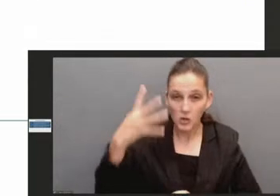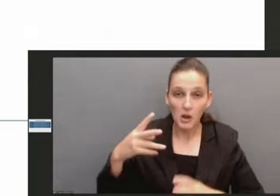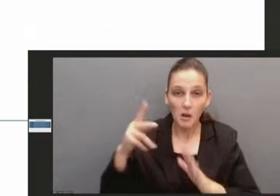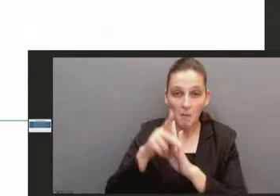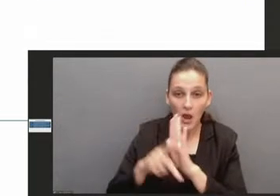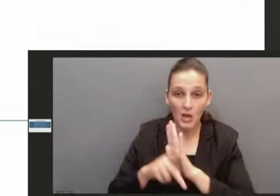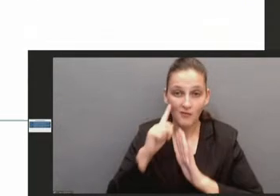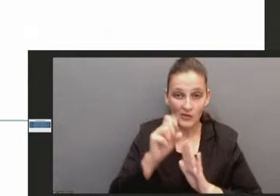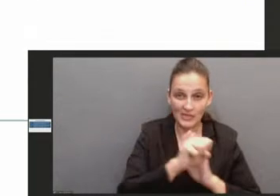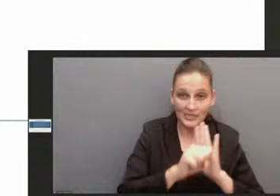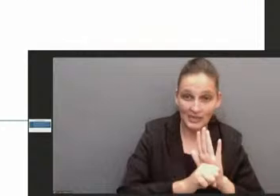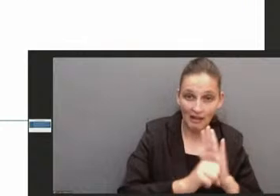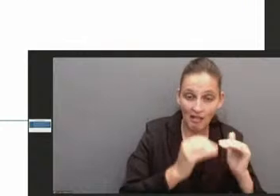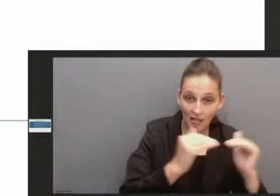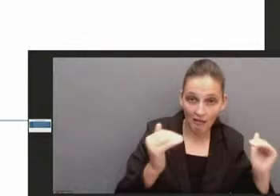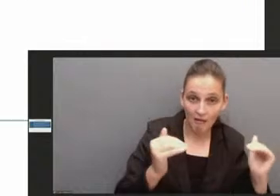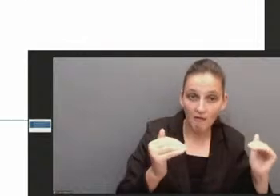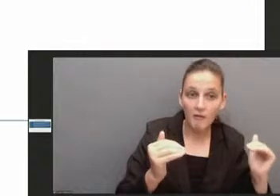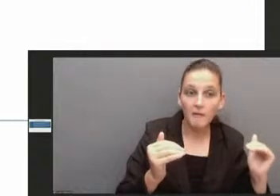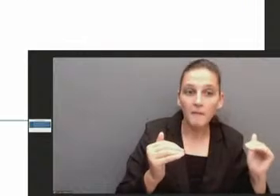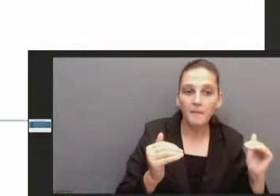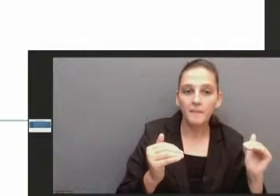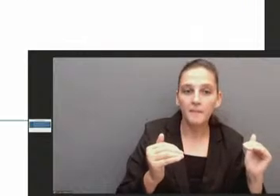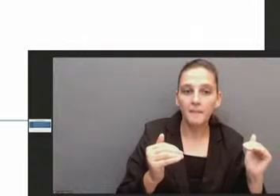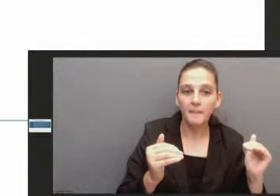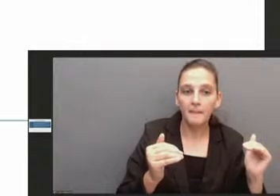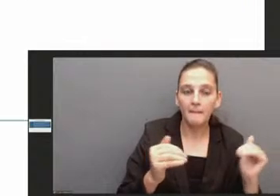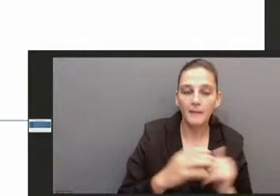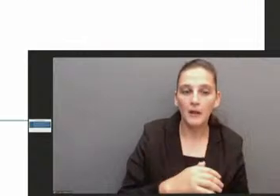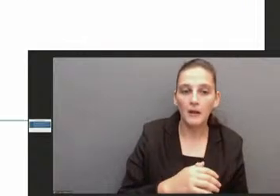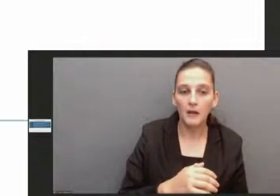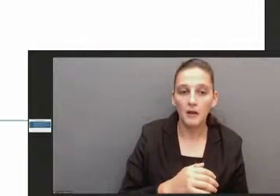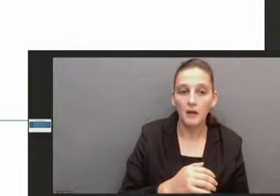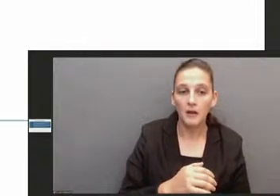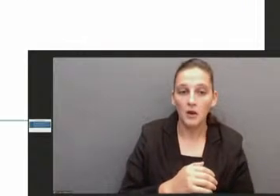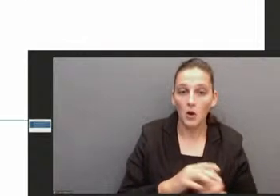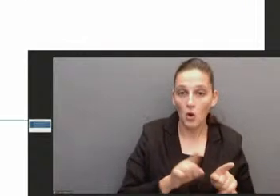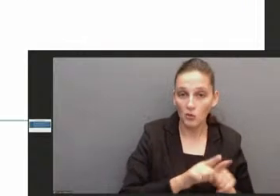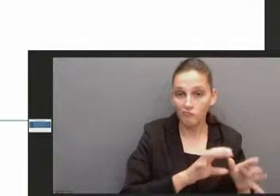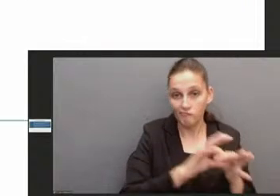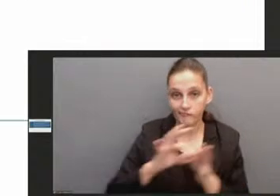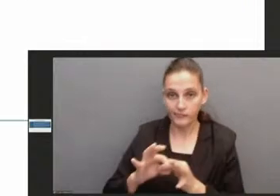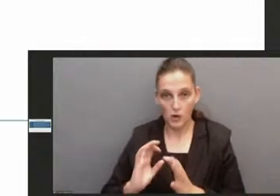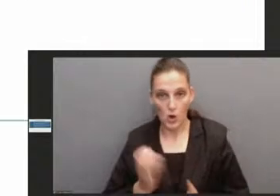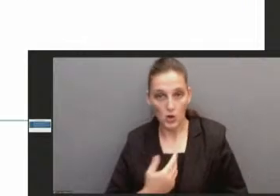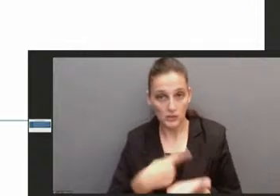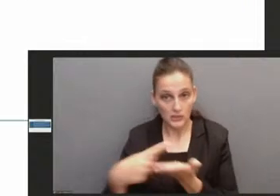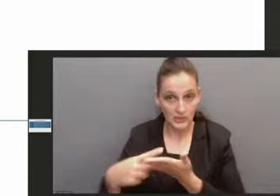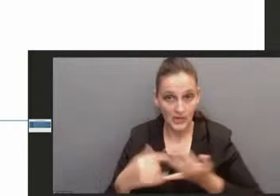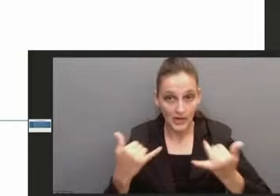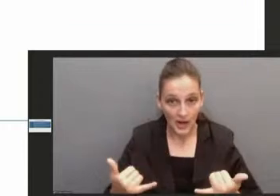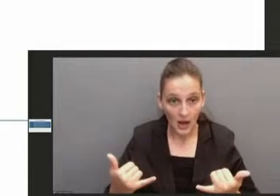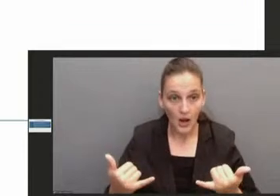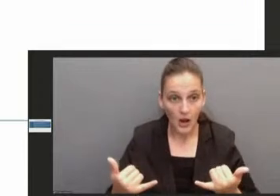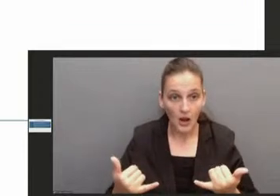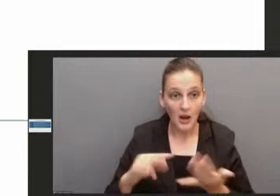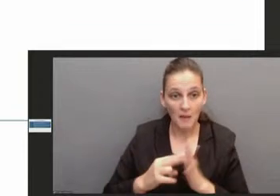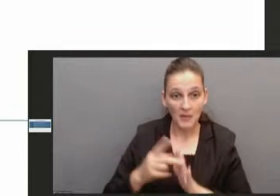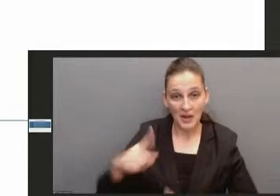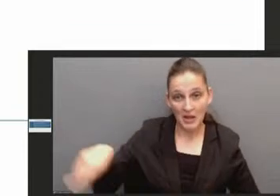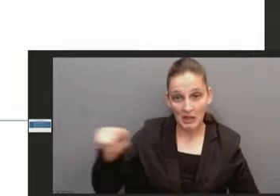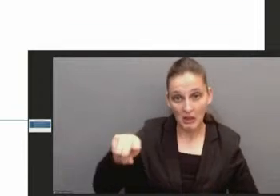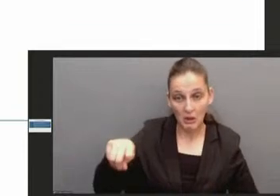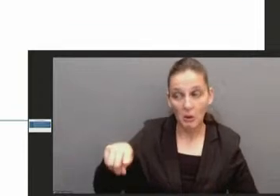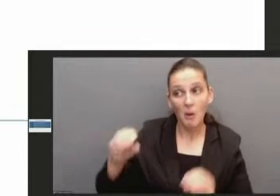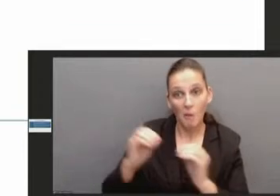level, and more important or more relevant to our discussion is placing those populations at greater